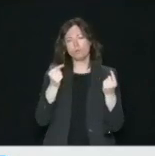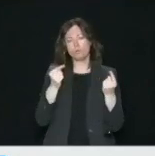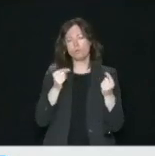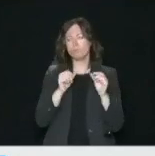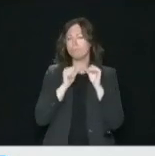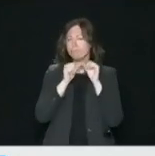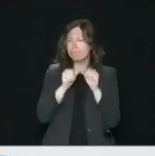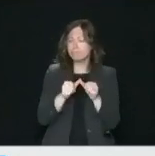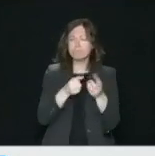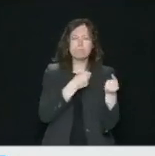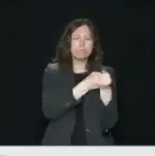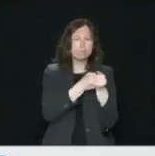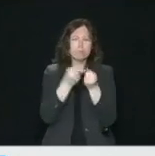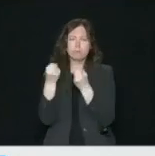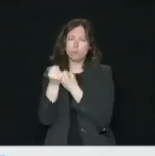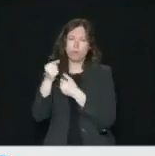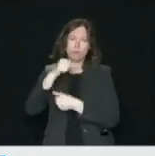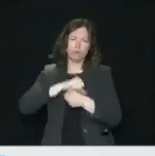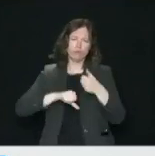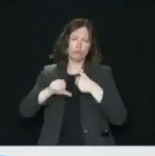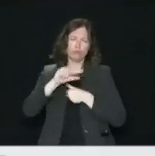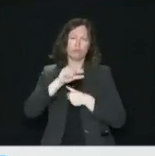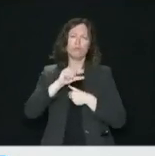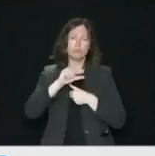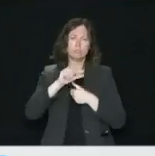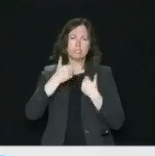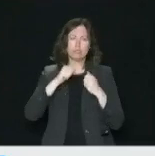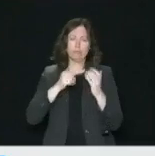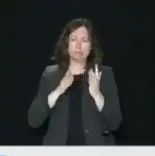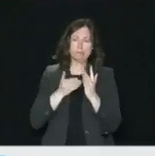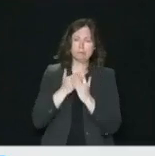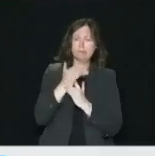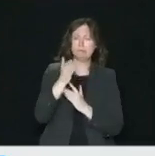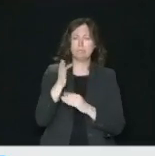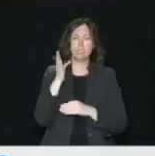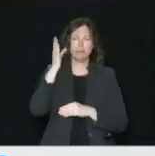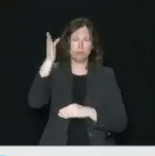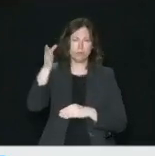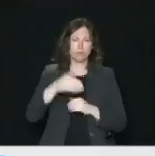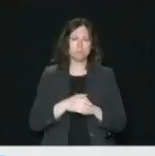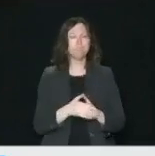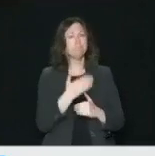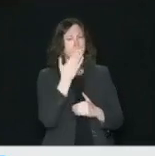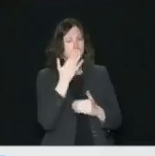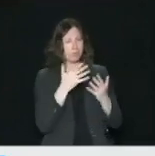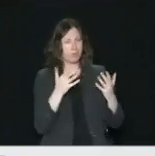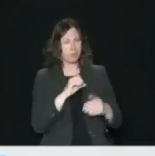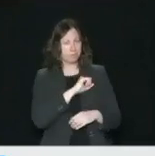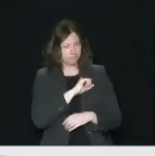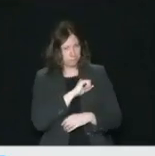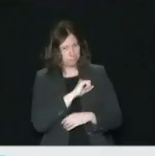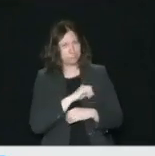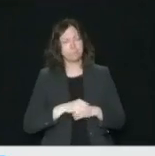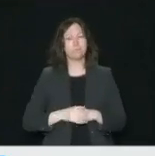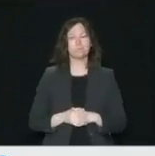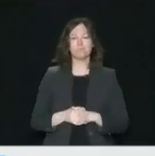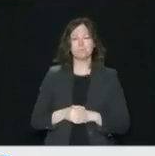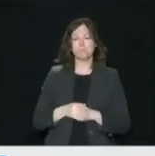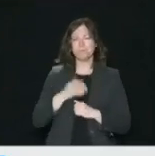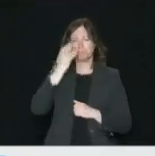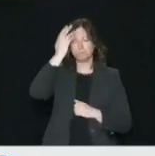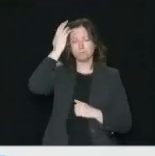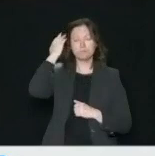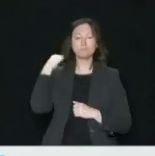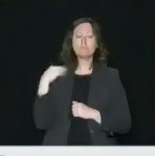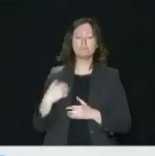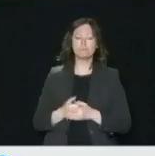protections. For example, to continue wearing a well-constructed, well-fitted mask is an important added